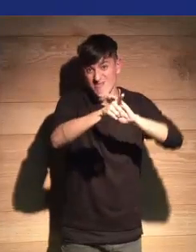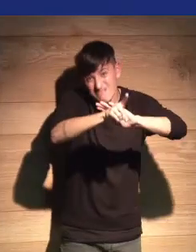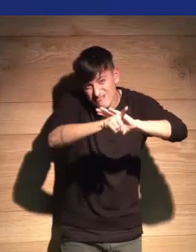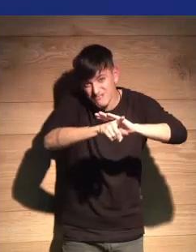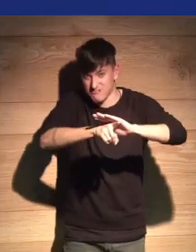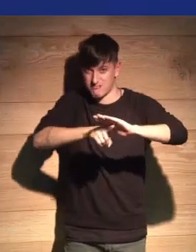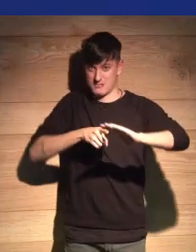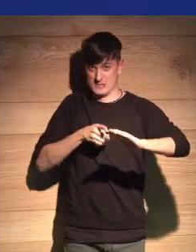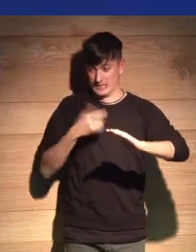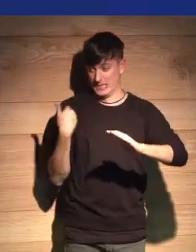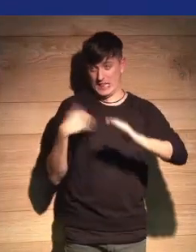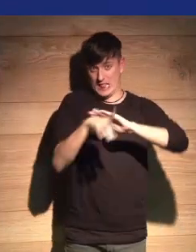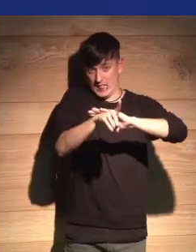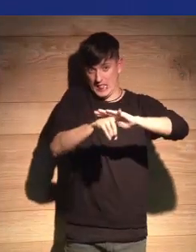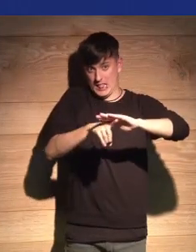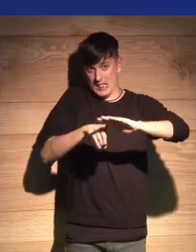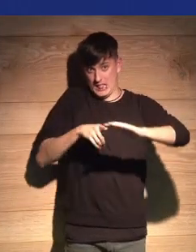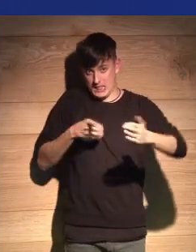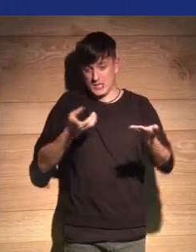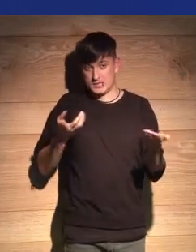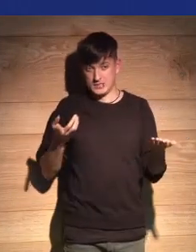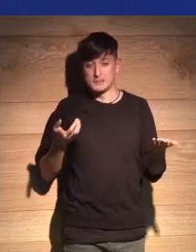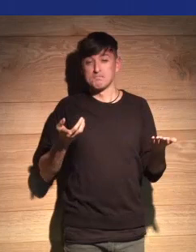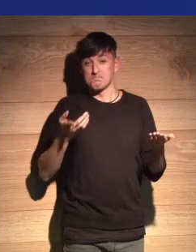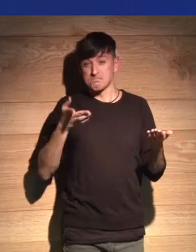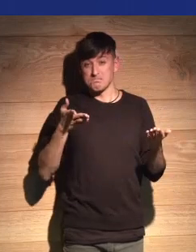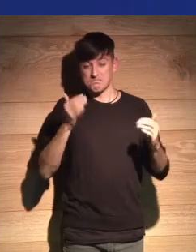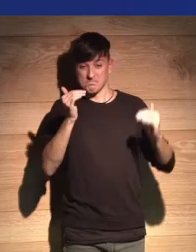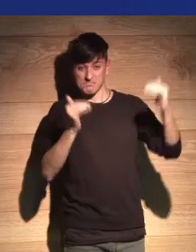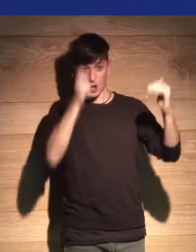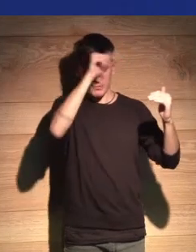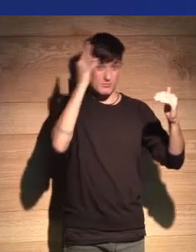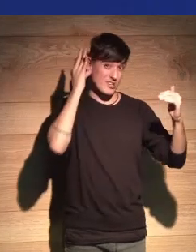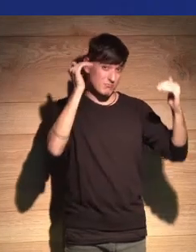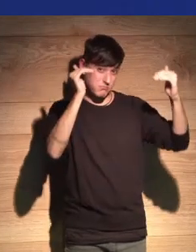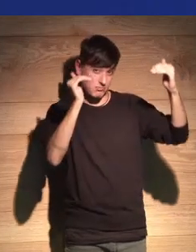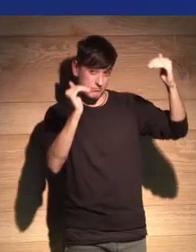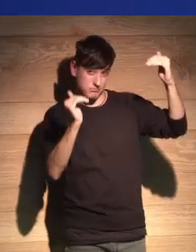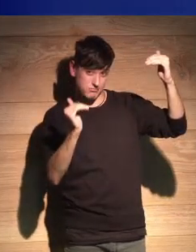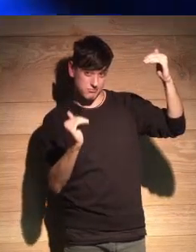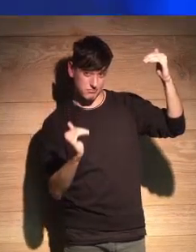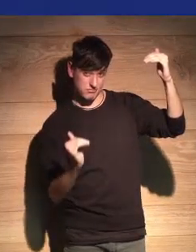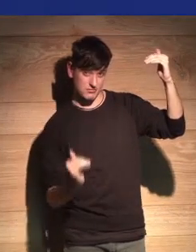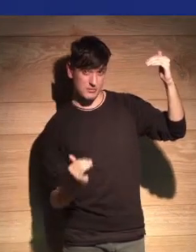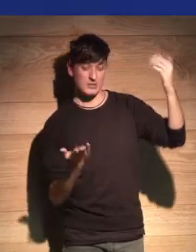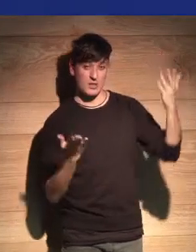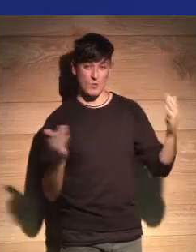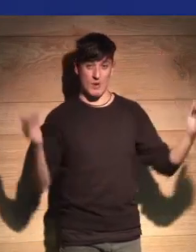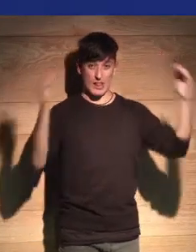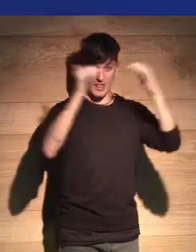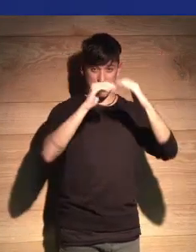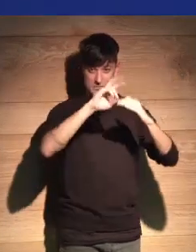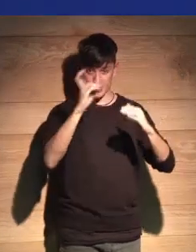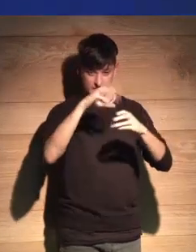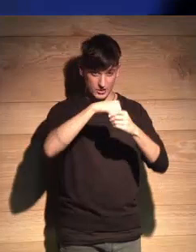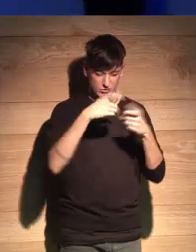progress, but rather we are moving backwards. The gender gap, the digital gender gap